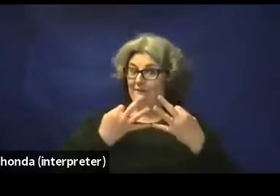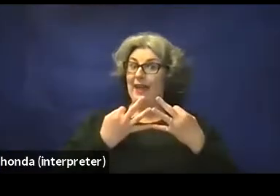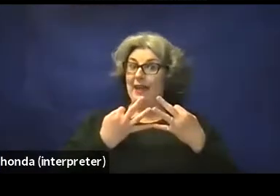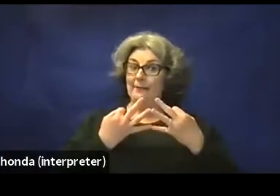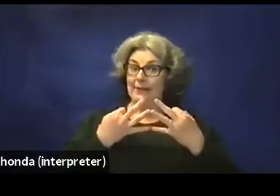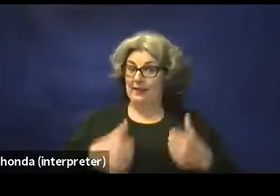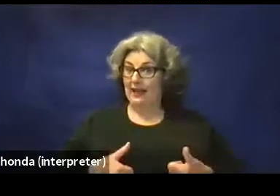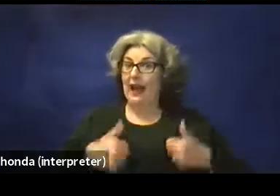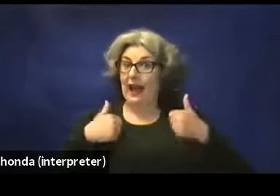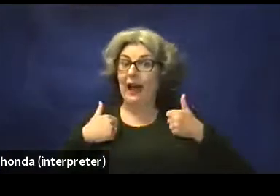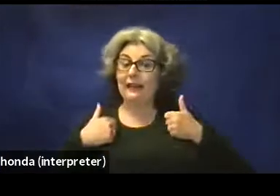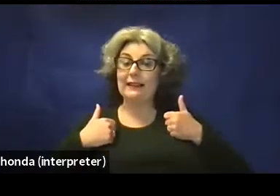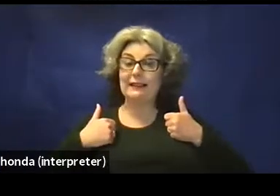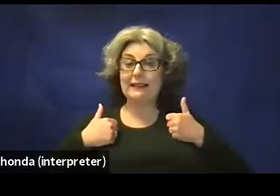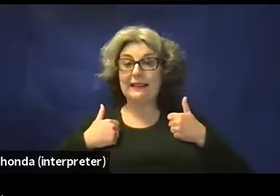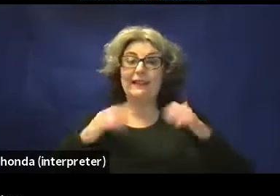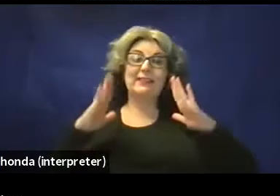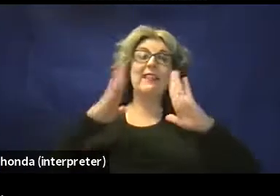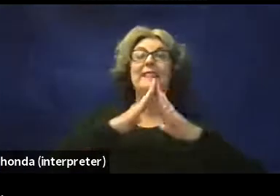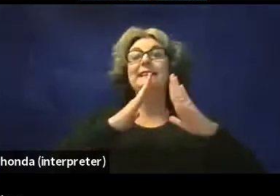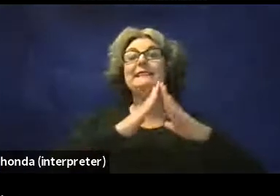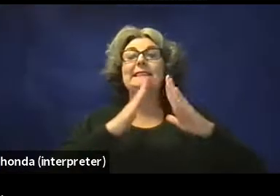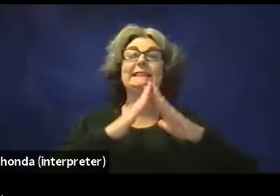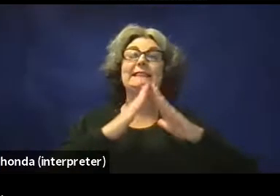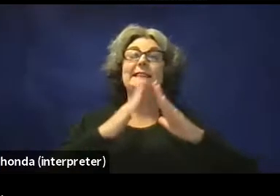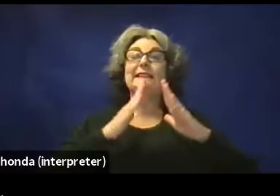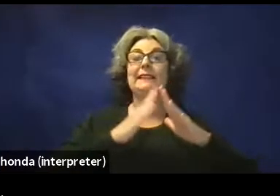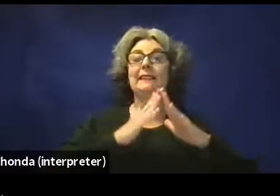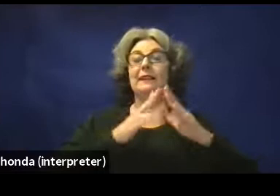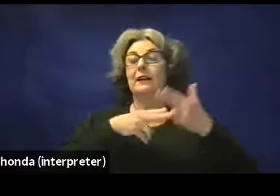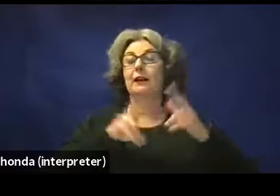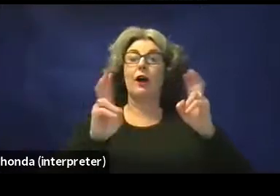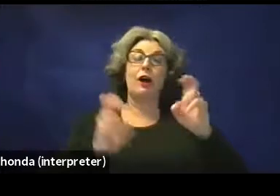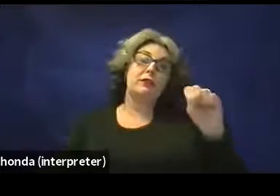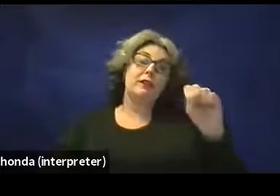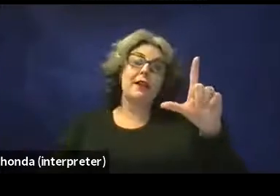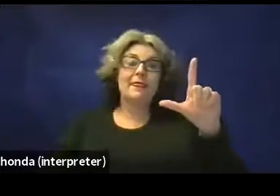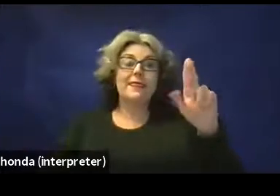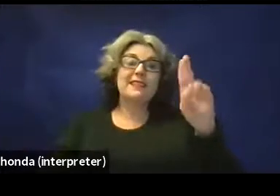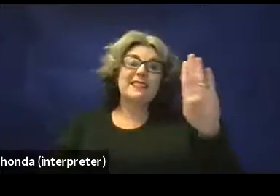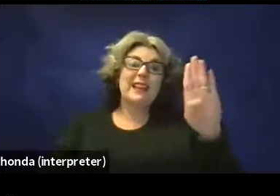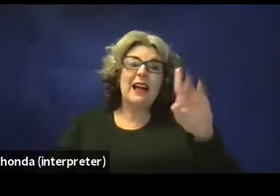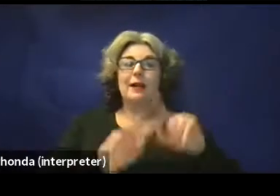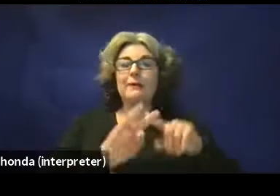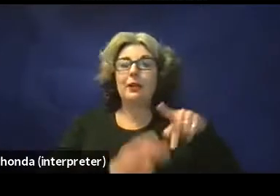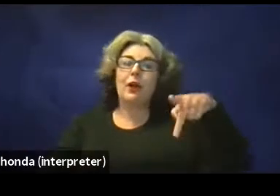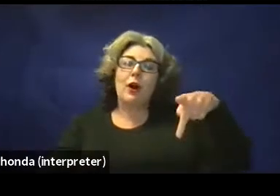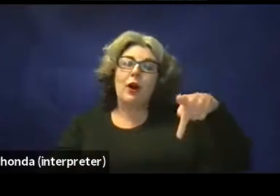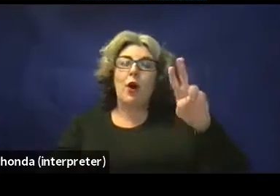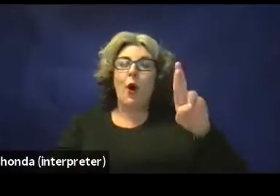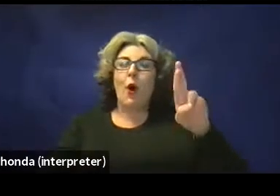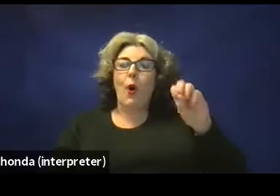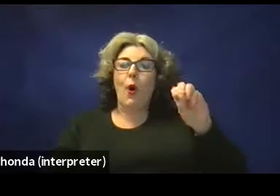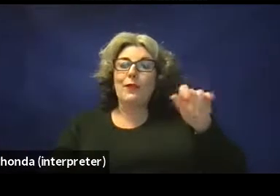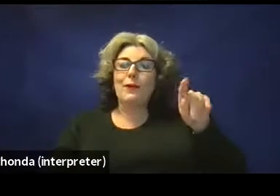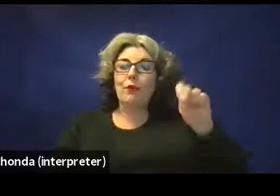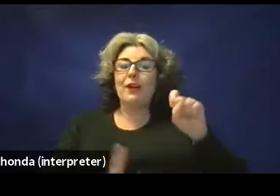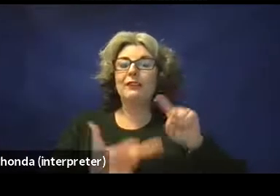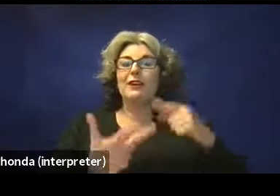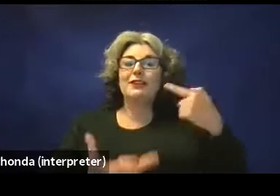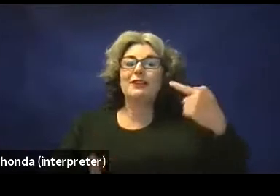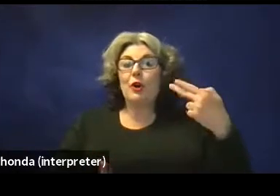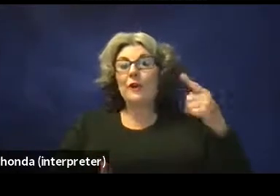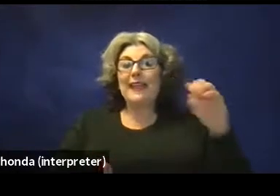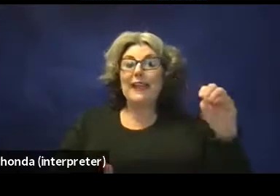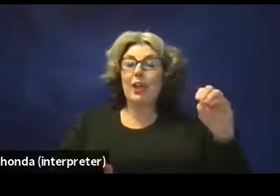who lived in, you know, the city when they considered it the slums and the projects or the ghetto. And so, of